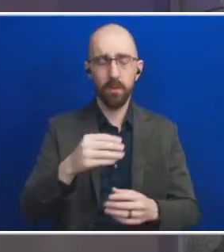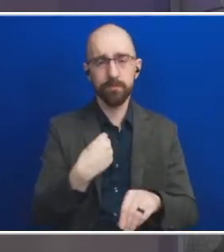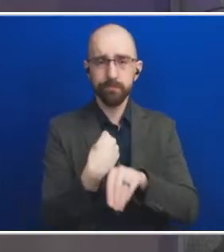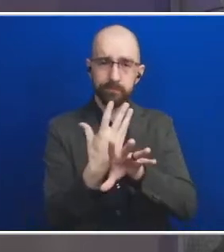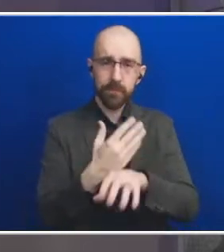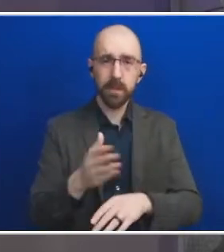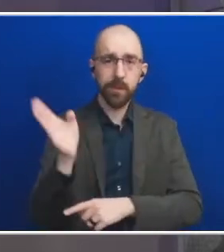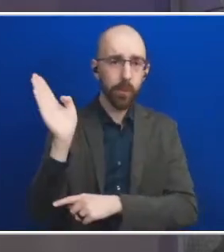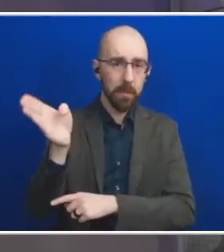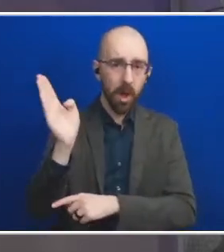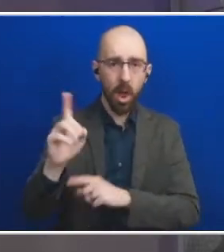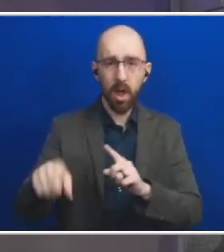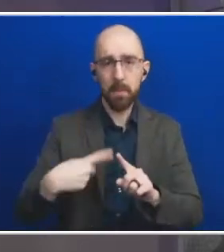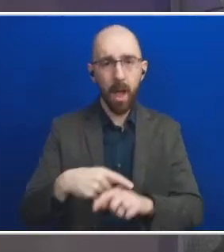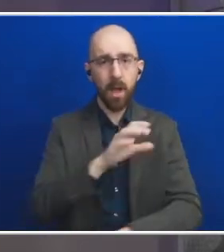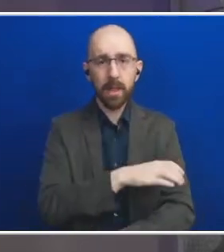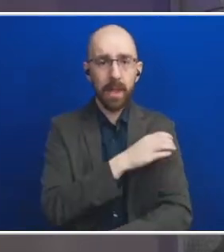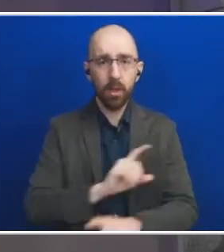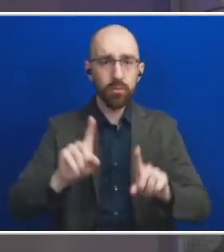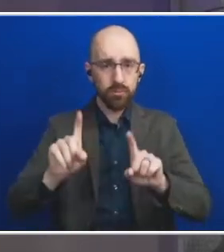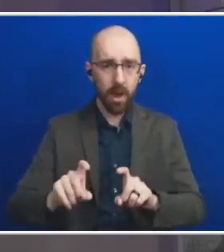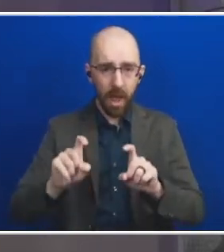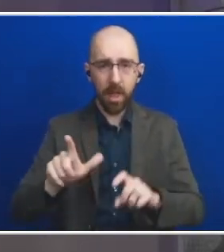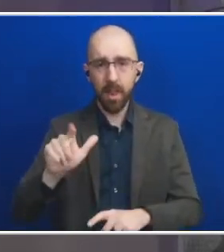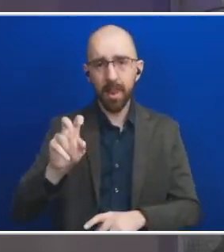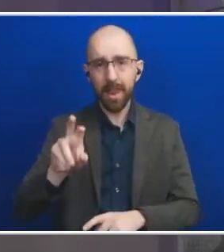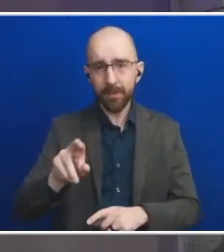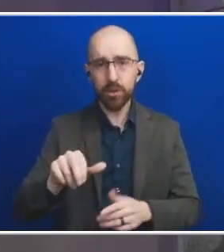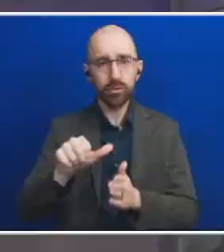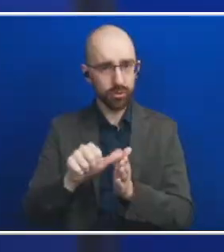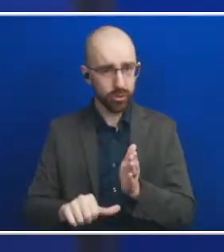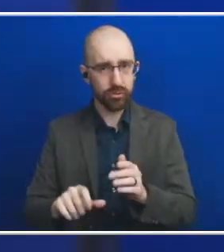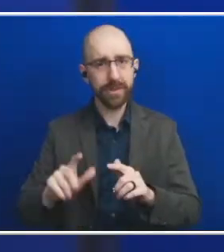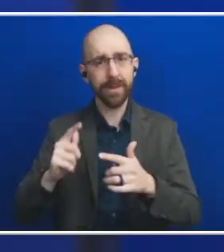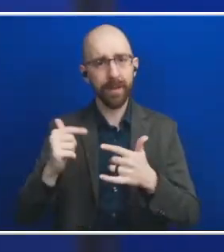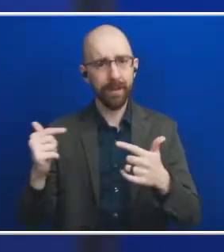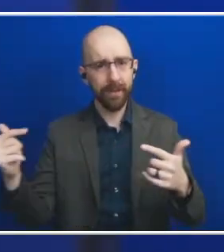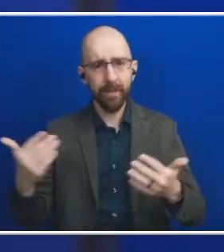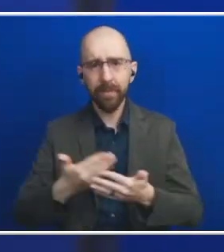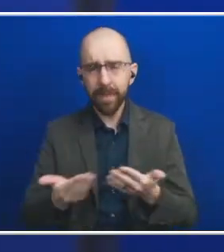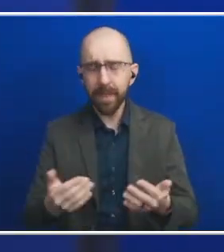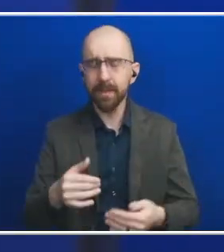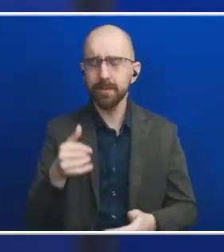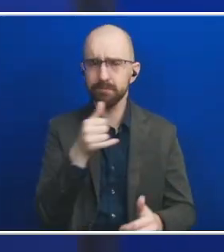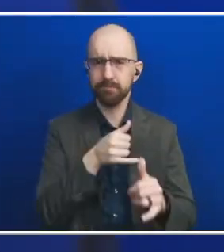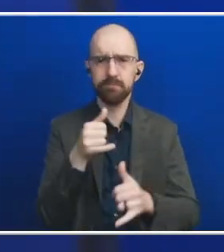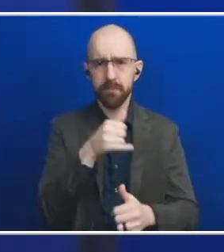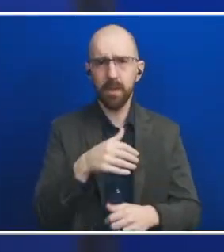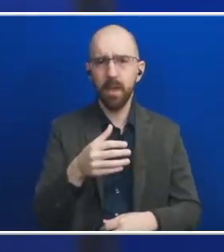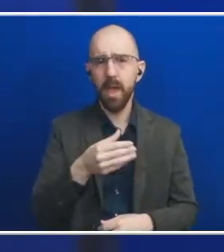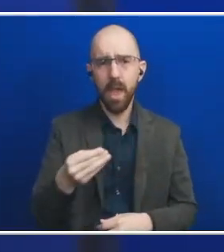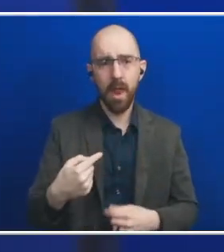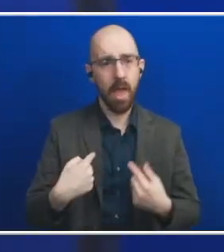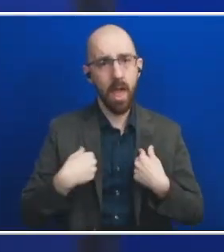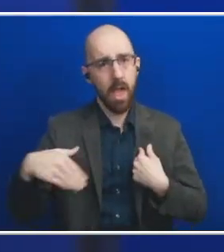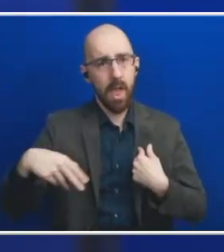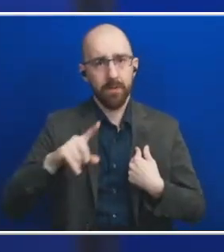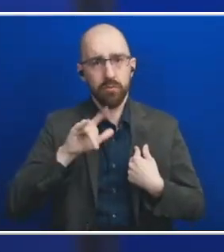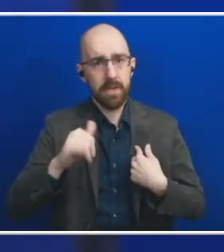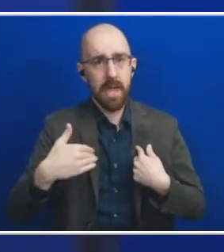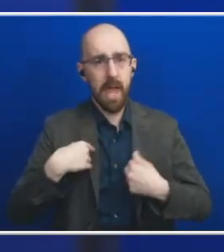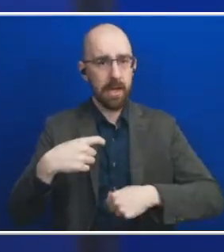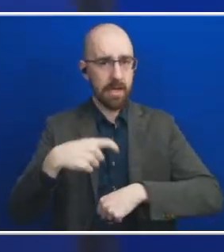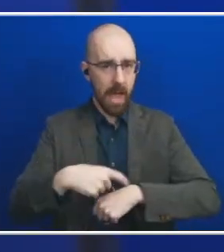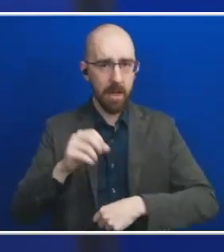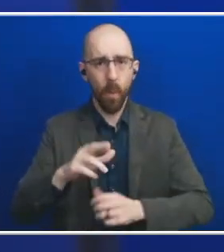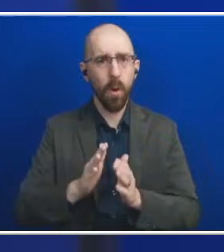clinical trials and liver surgeries and all these different types of things. And I haven't really had the time or the drive to do it. I've